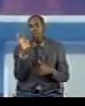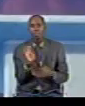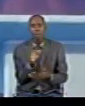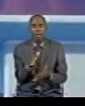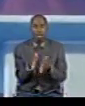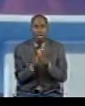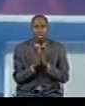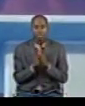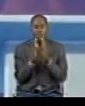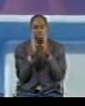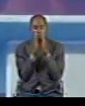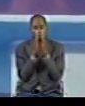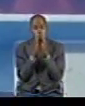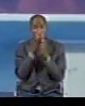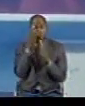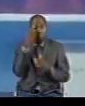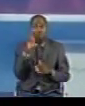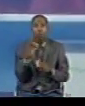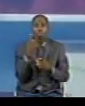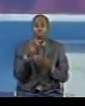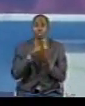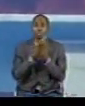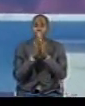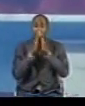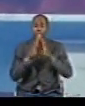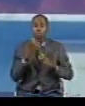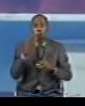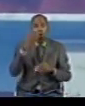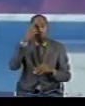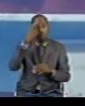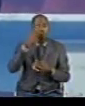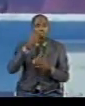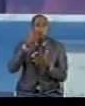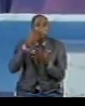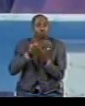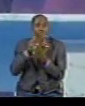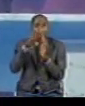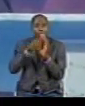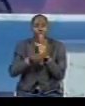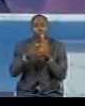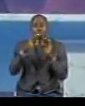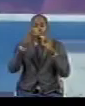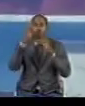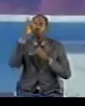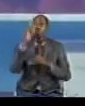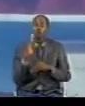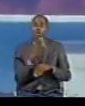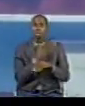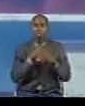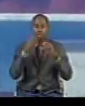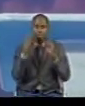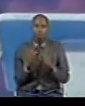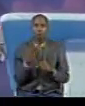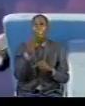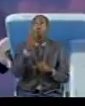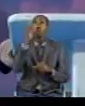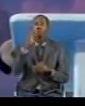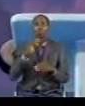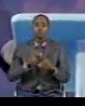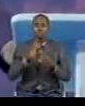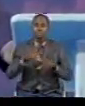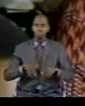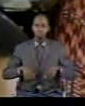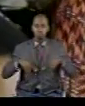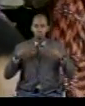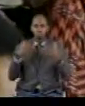prayed for, the peace of mind, the goodness of God, and the power of the Lord in your life, tonight